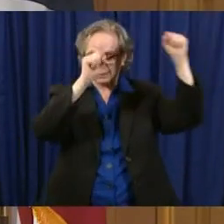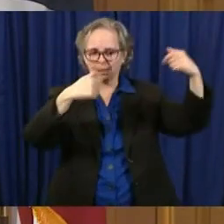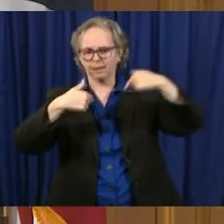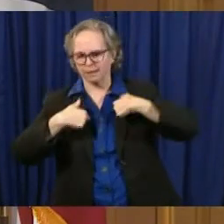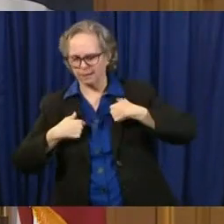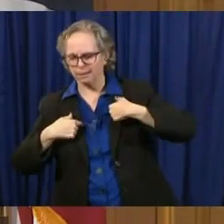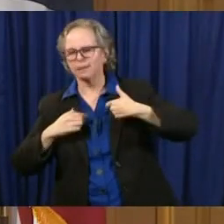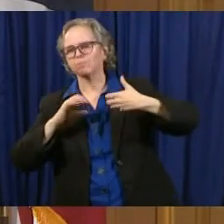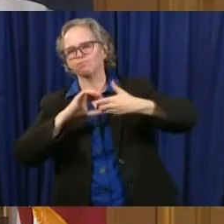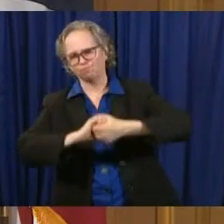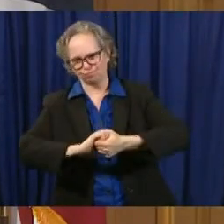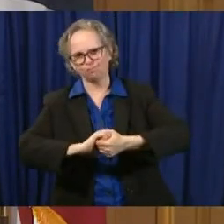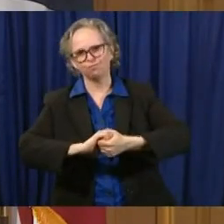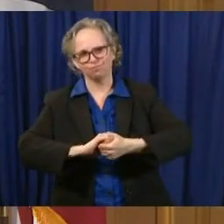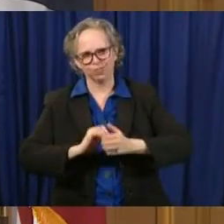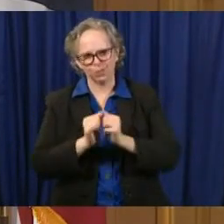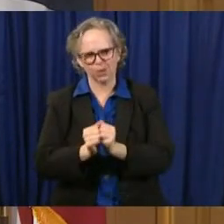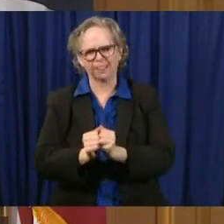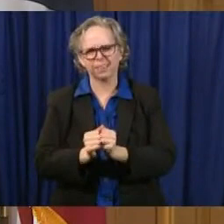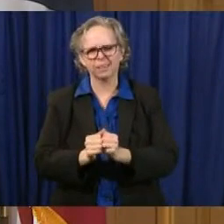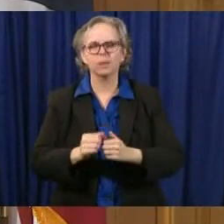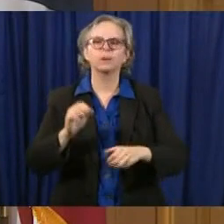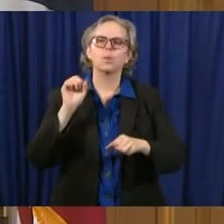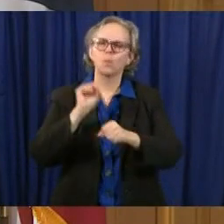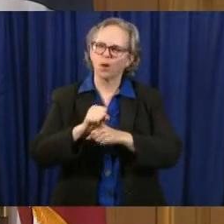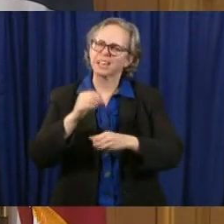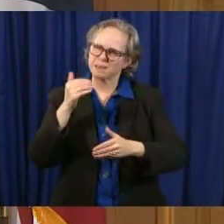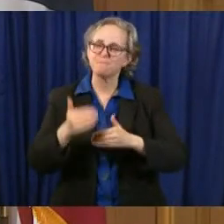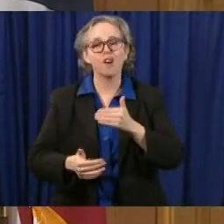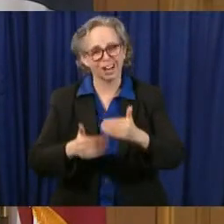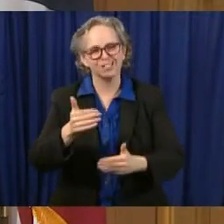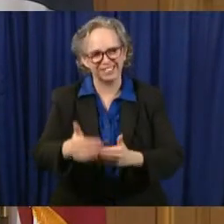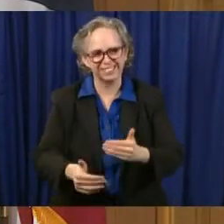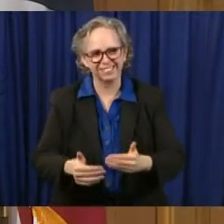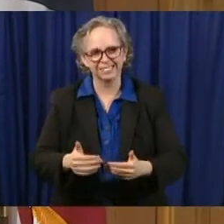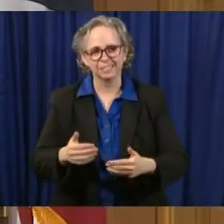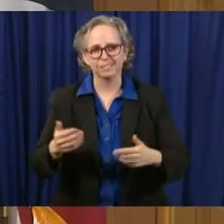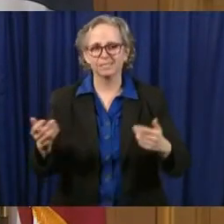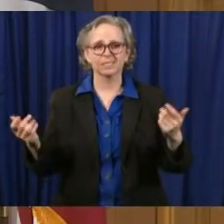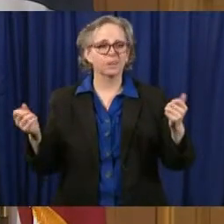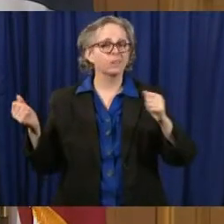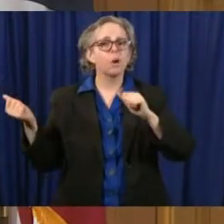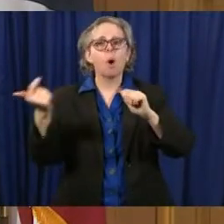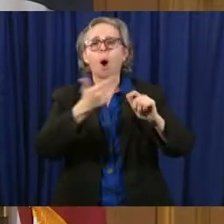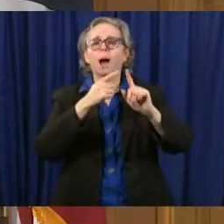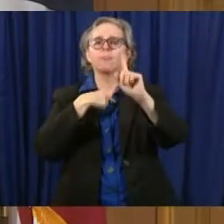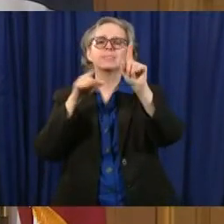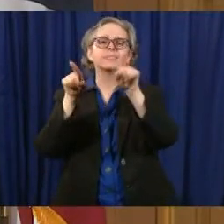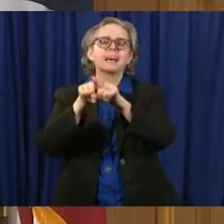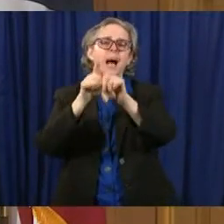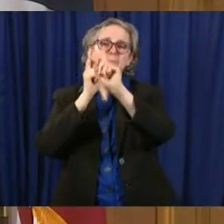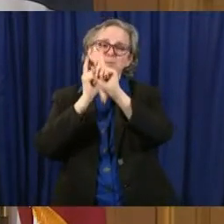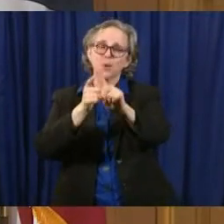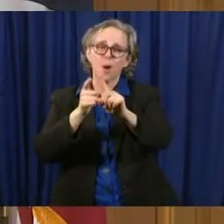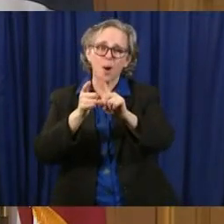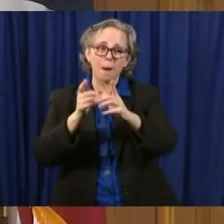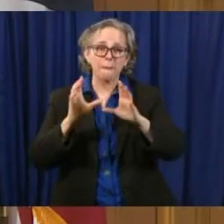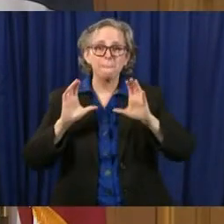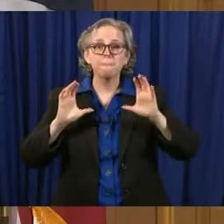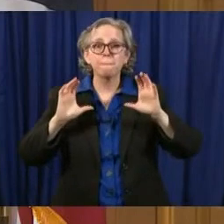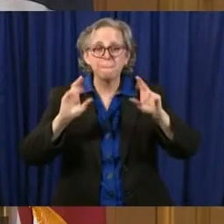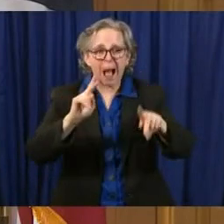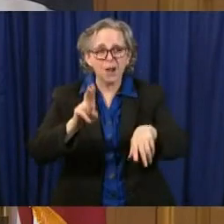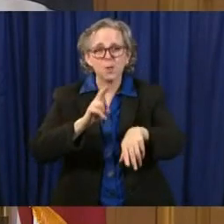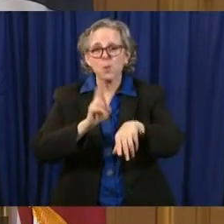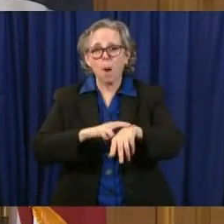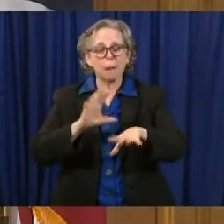our way through it and figure out. We all have the same objectives. We all want to get back to work. We all want to get back to normal. We all want to do all